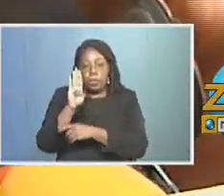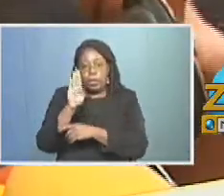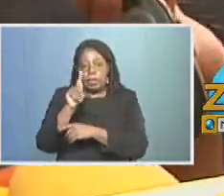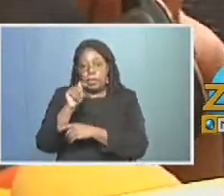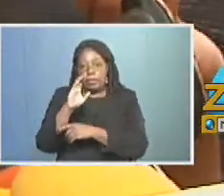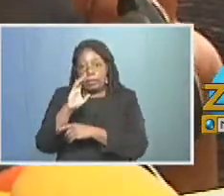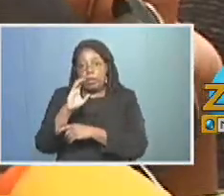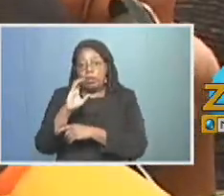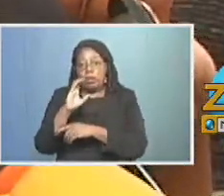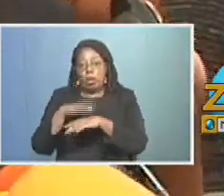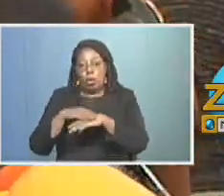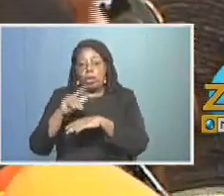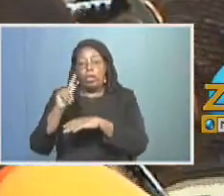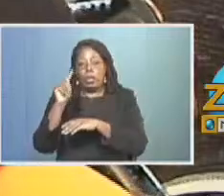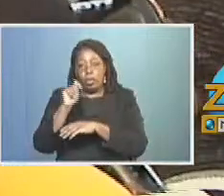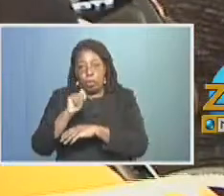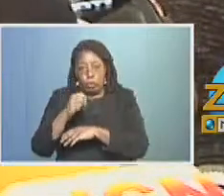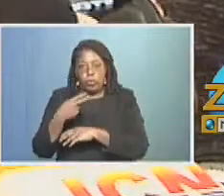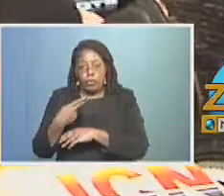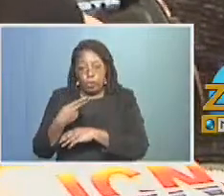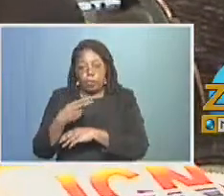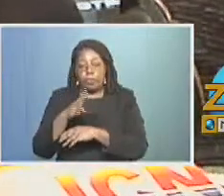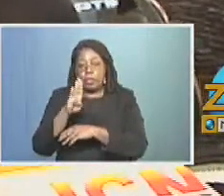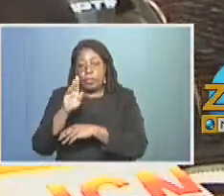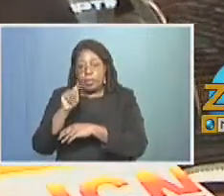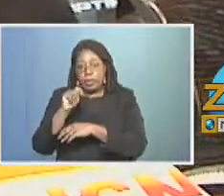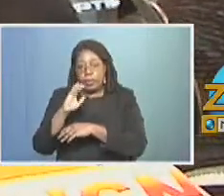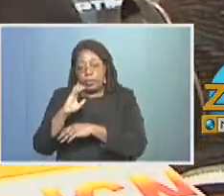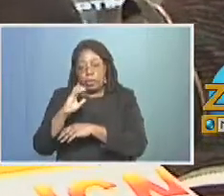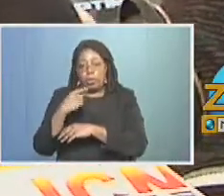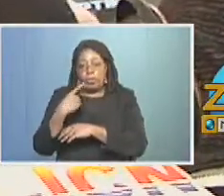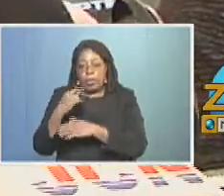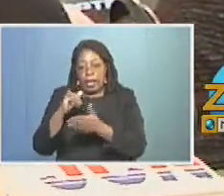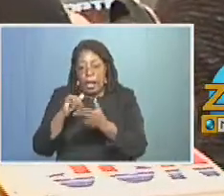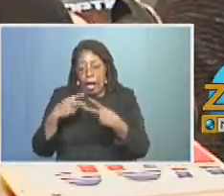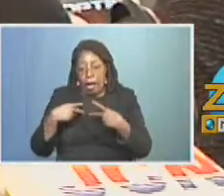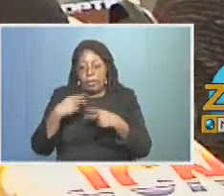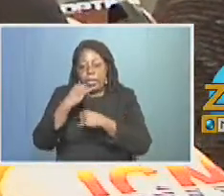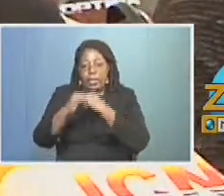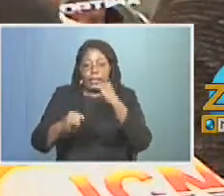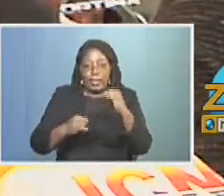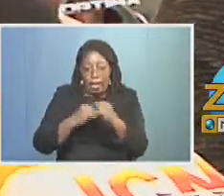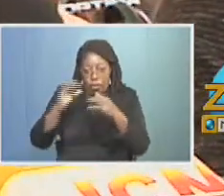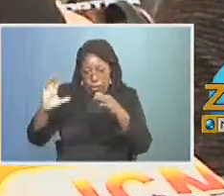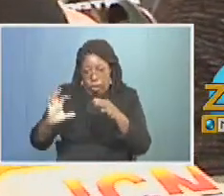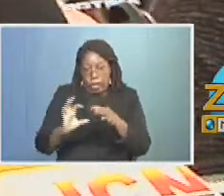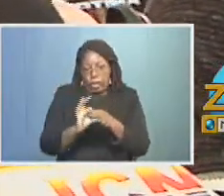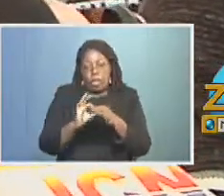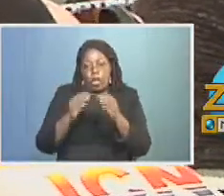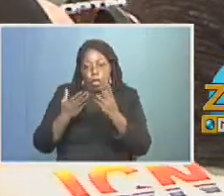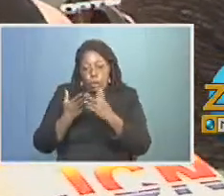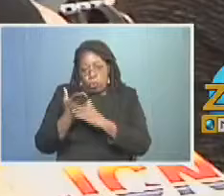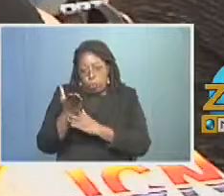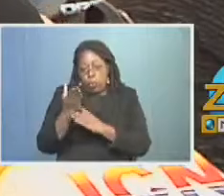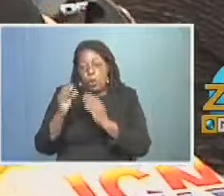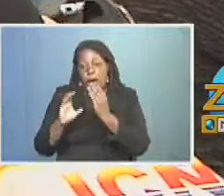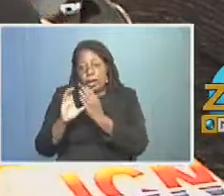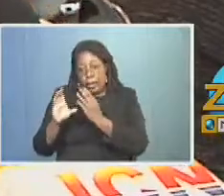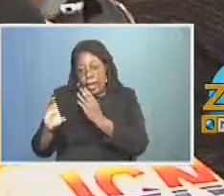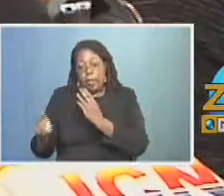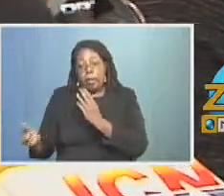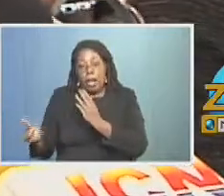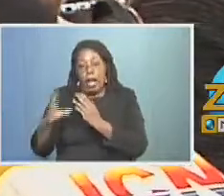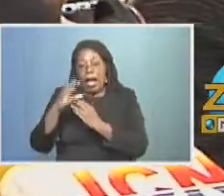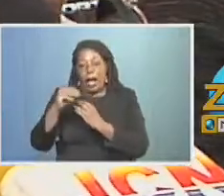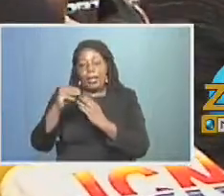Thursday. BTC would point out that they have international connection through cable and wireless. It strikes me then